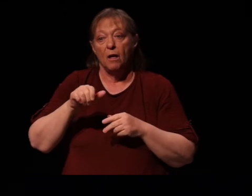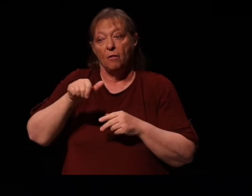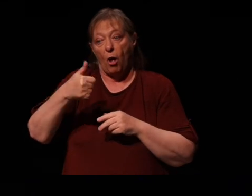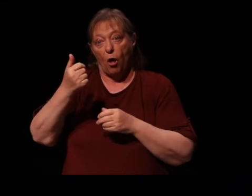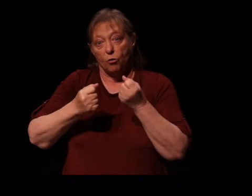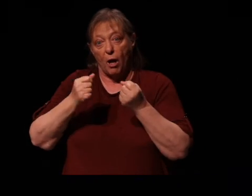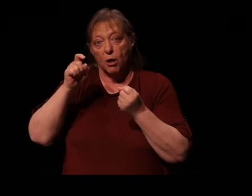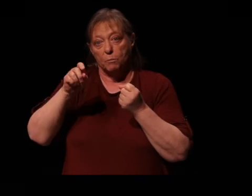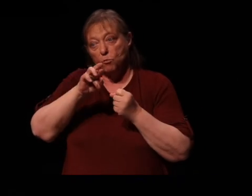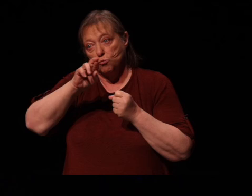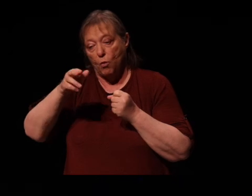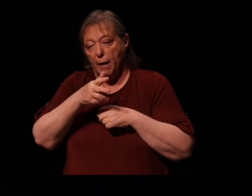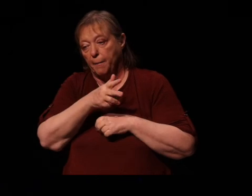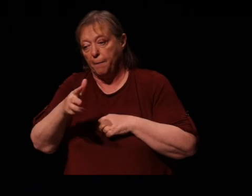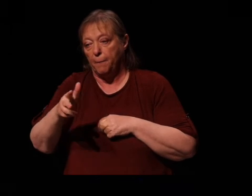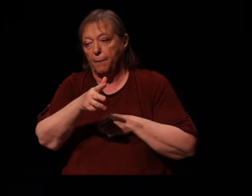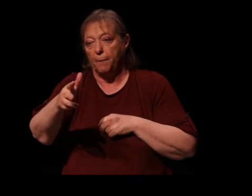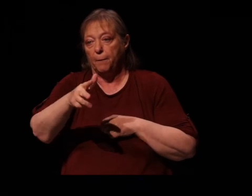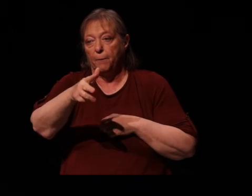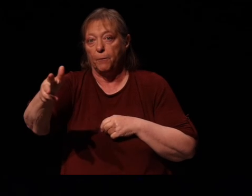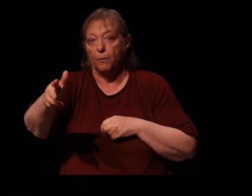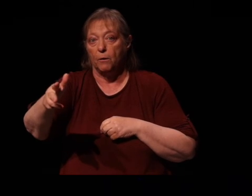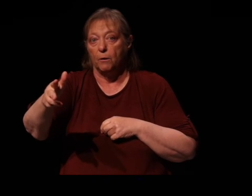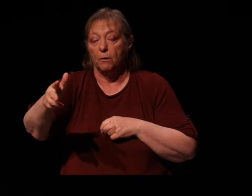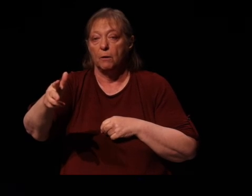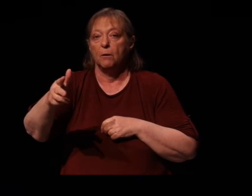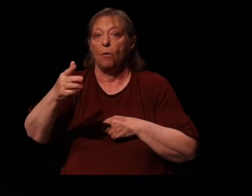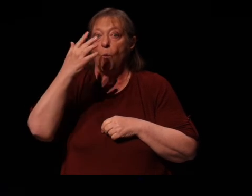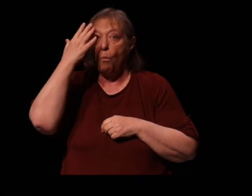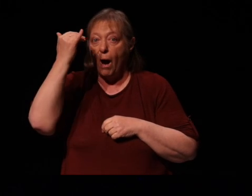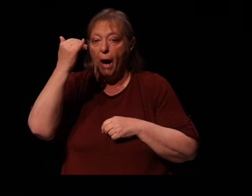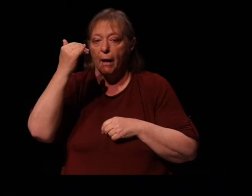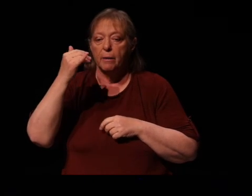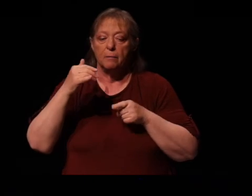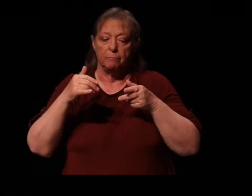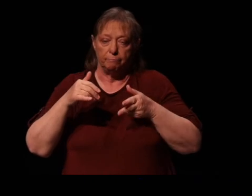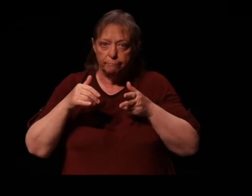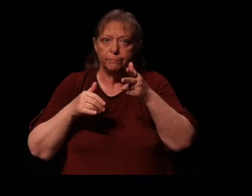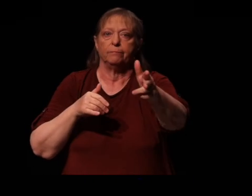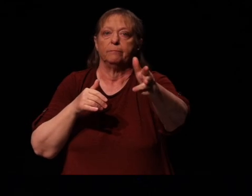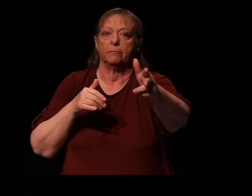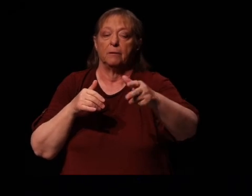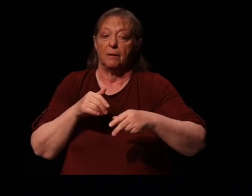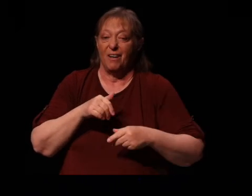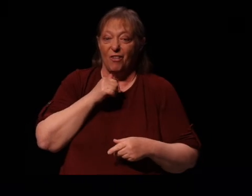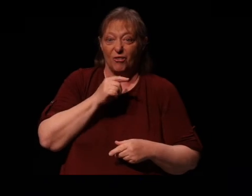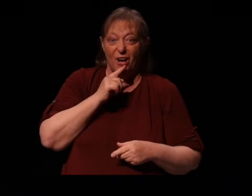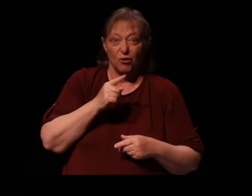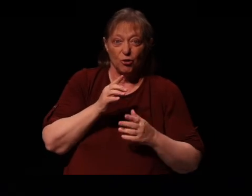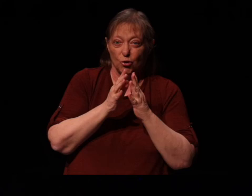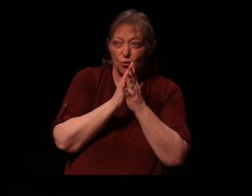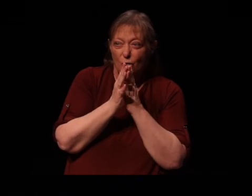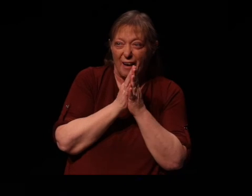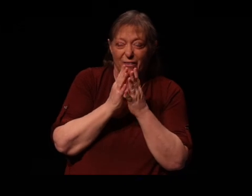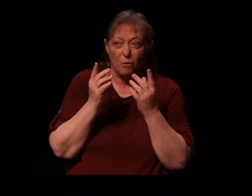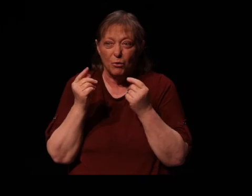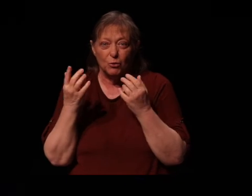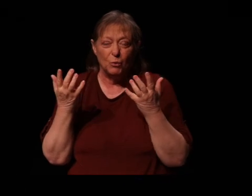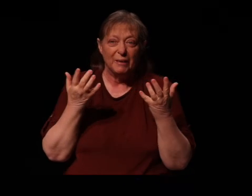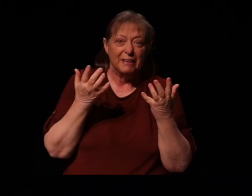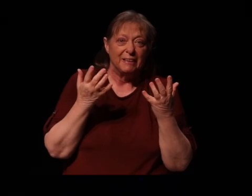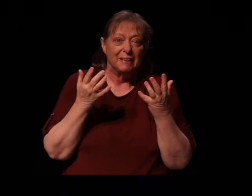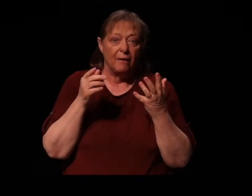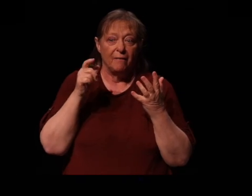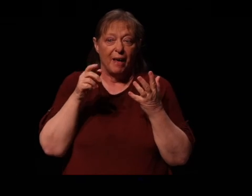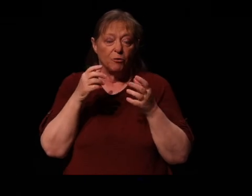coming, you're supposed to move to the right side of the road so that they can get through. A lot of times, they're not sure what